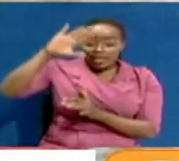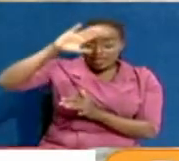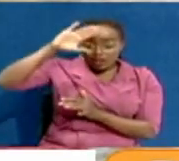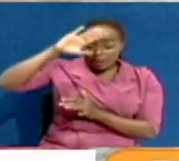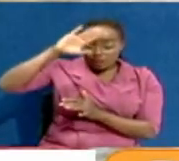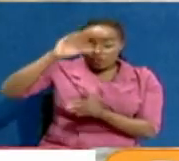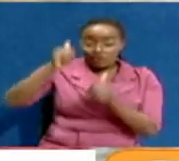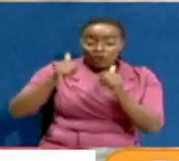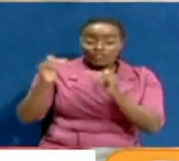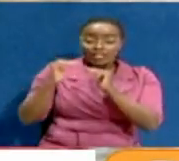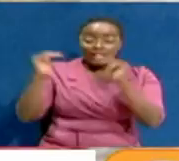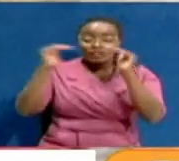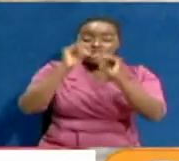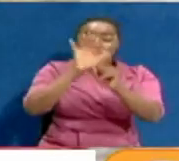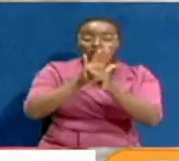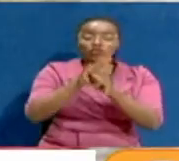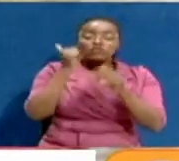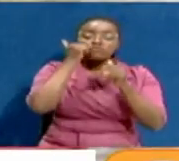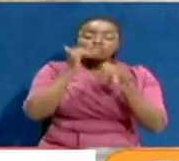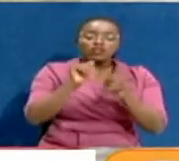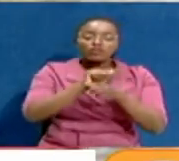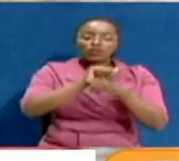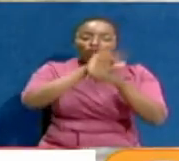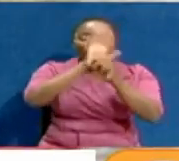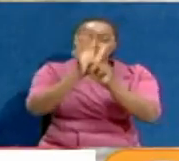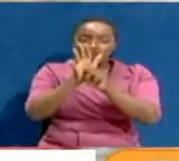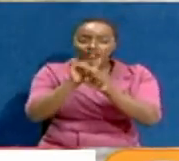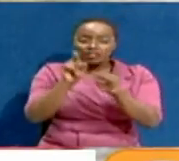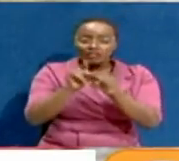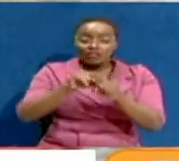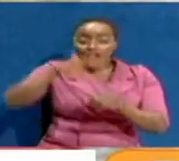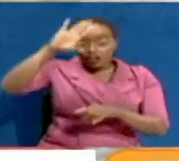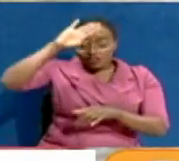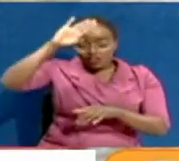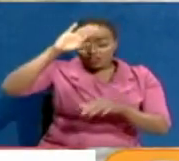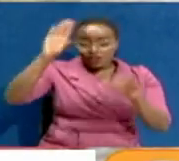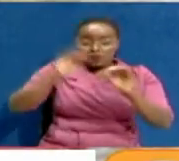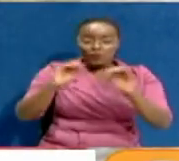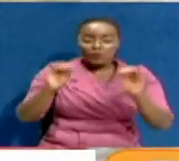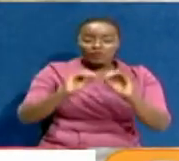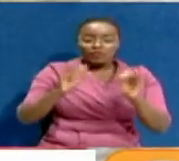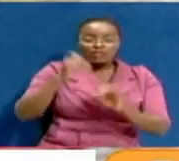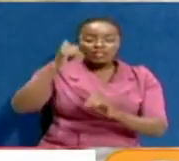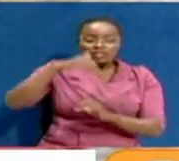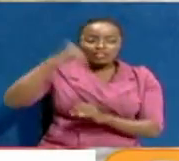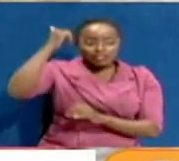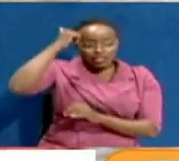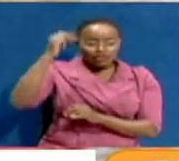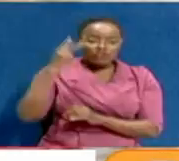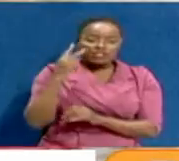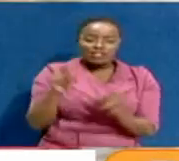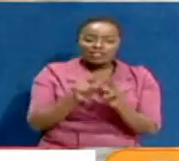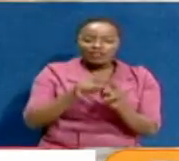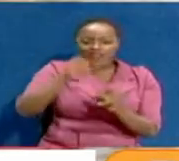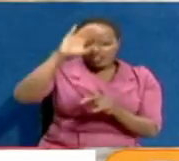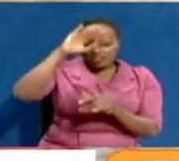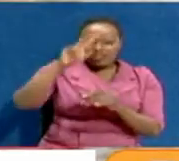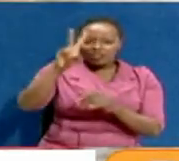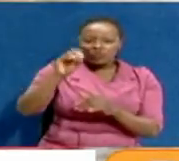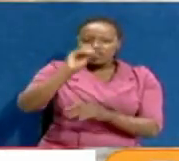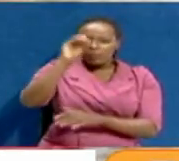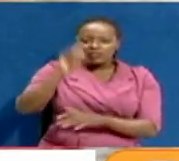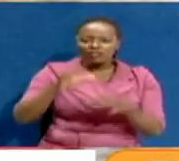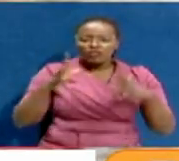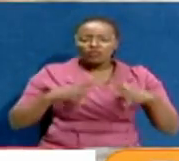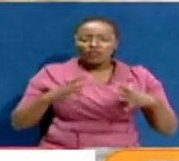that most of our patients with COVID actually do not get a fever. In our studies, we've all seen fever in less than 20%